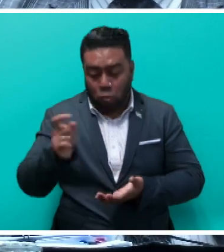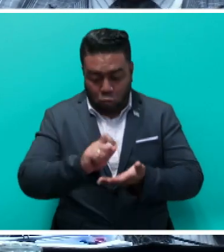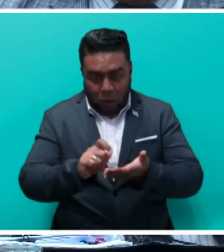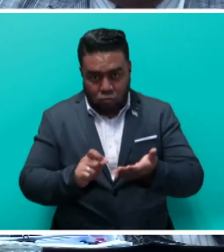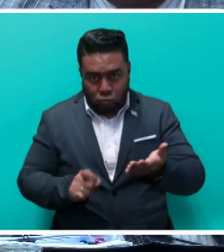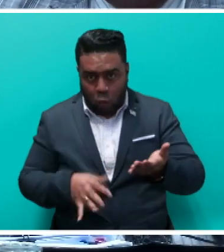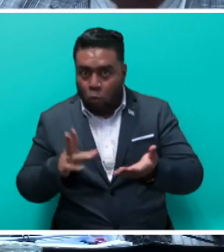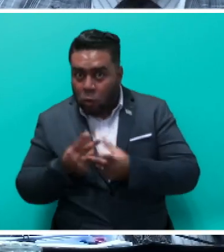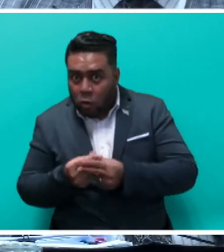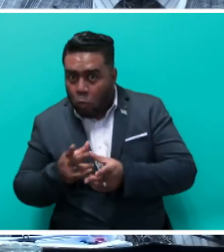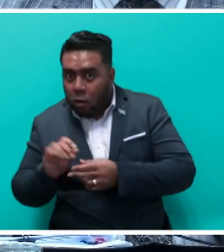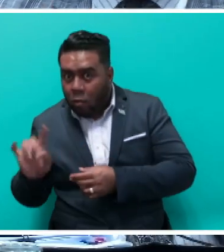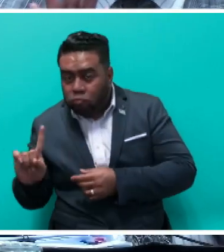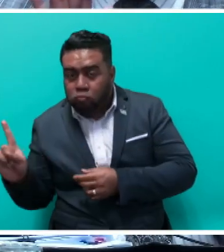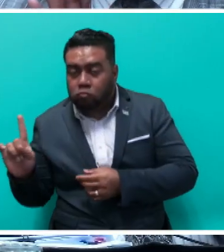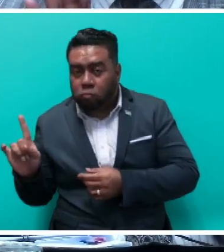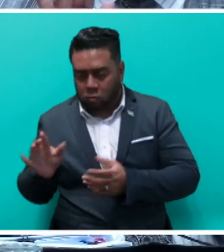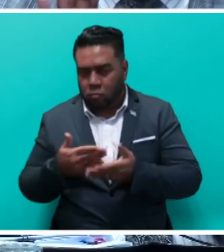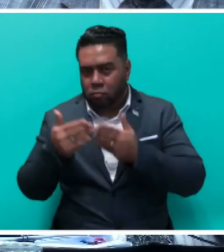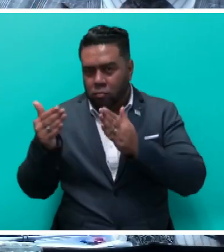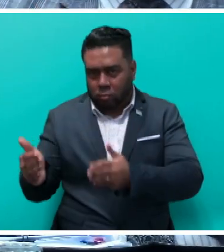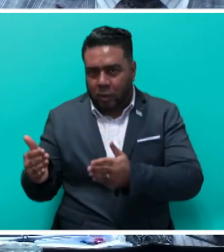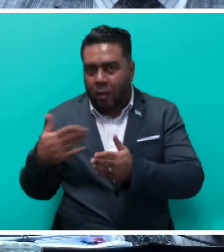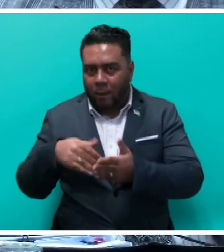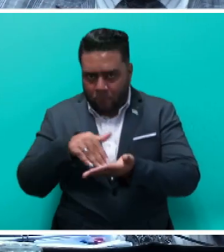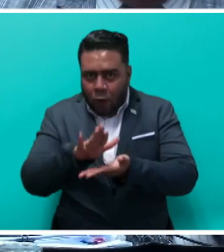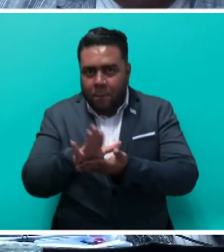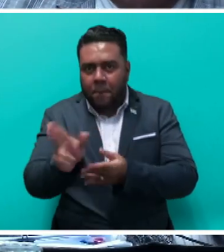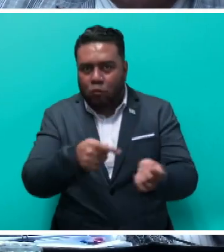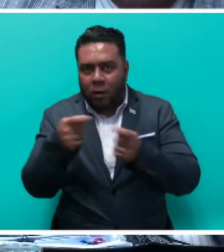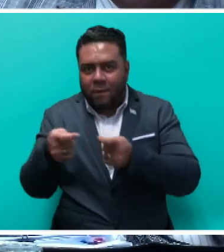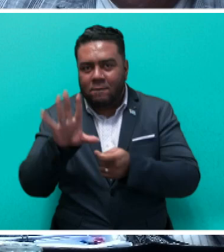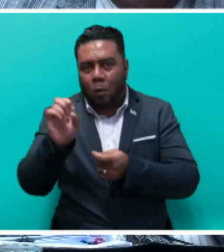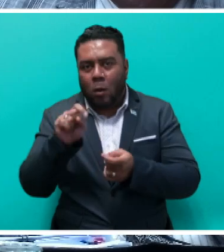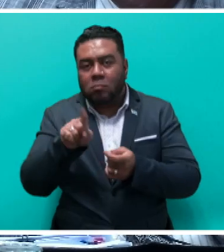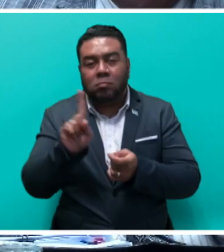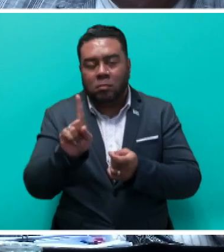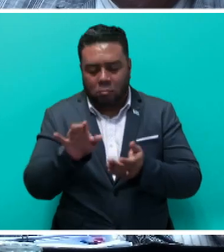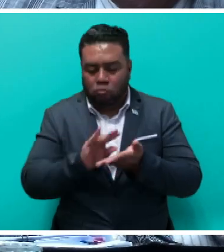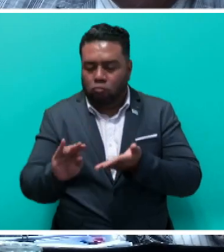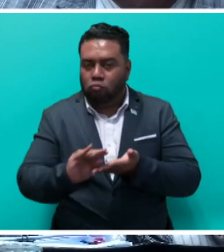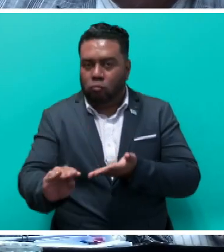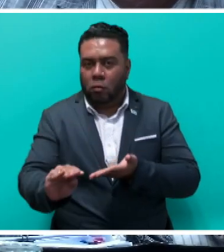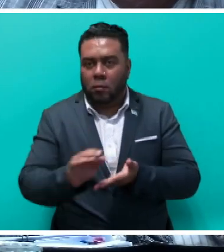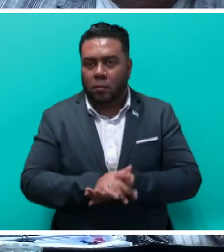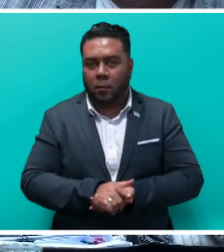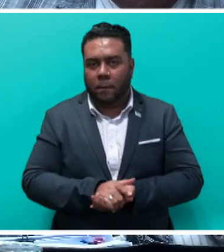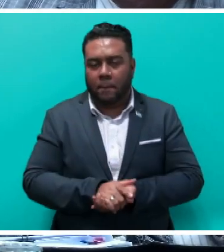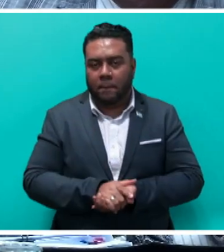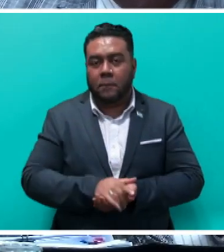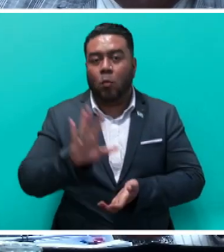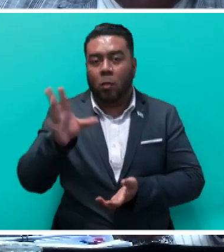or without further appropriation than this Act, authorize the transfer of an unspent amount in an appropriation category with a